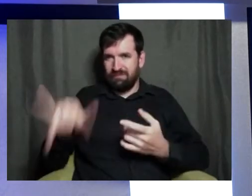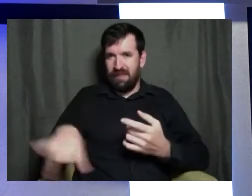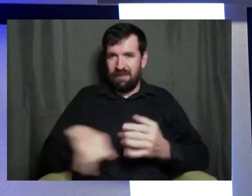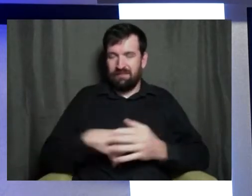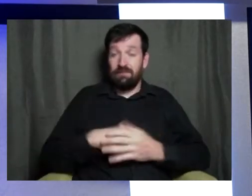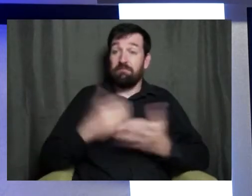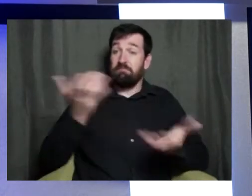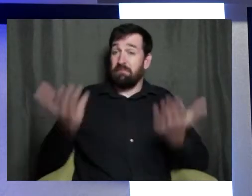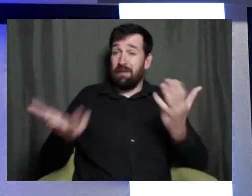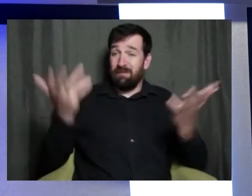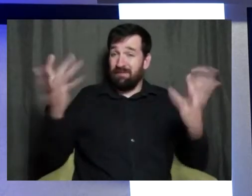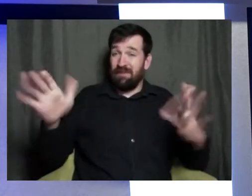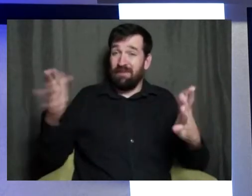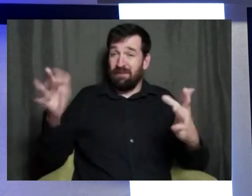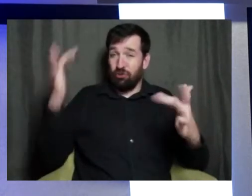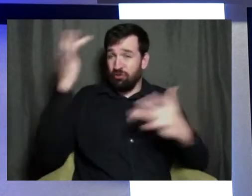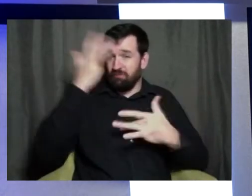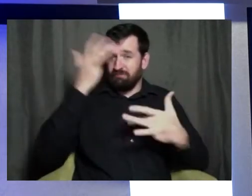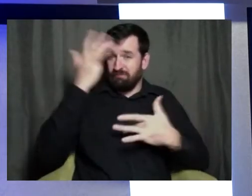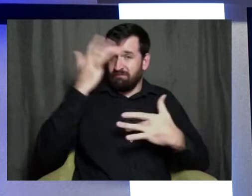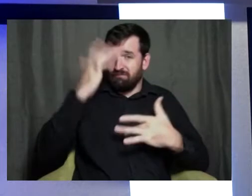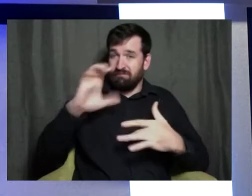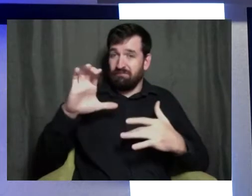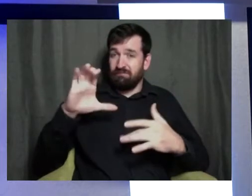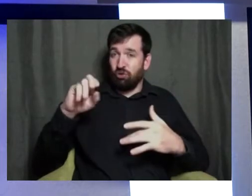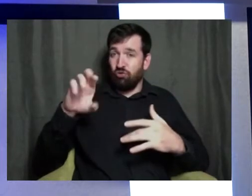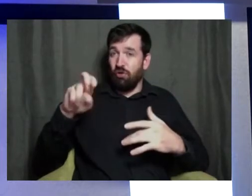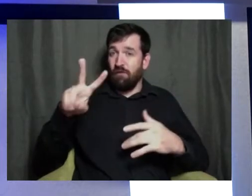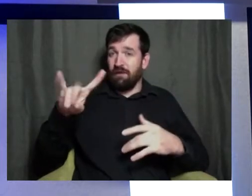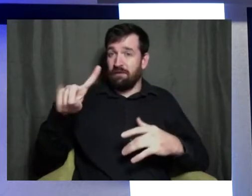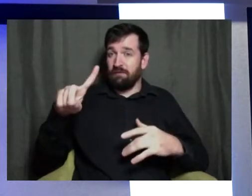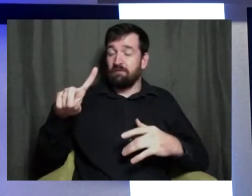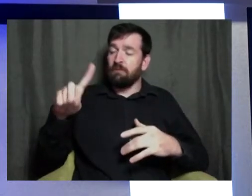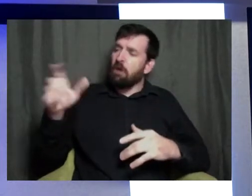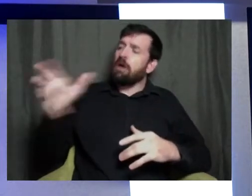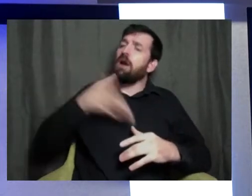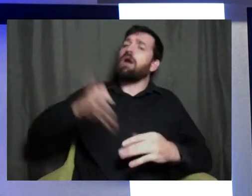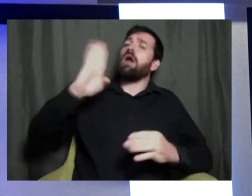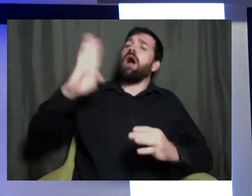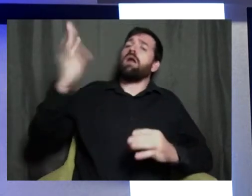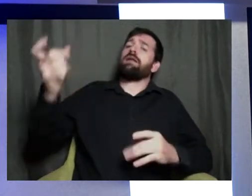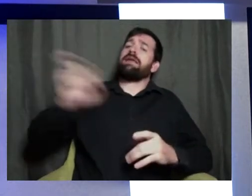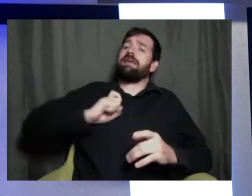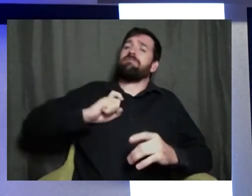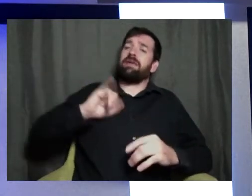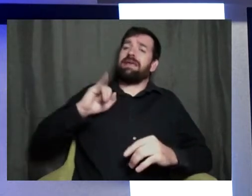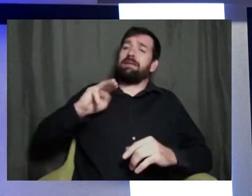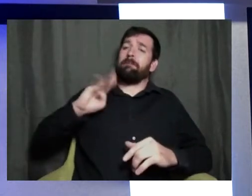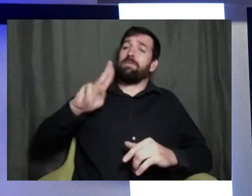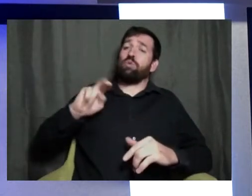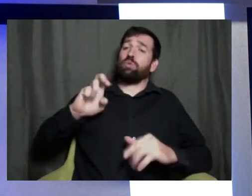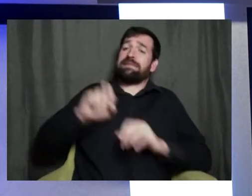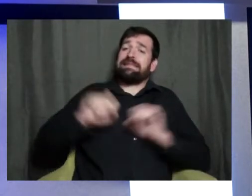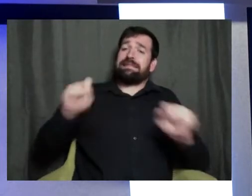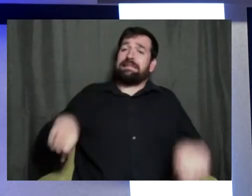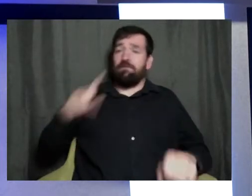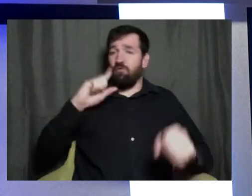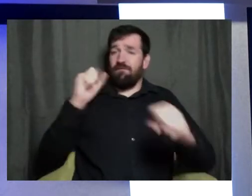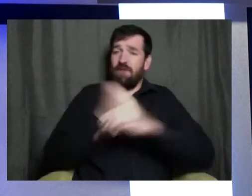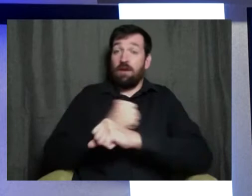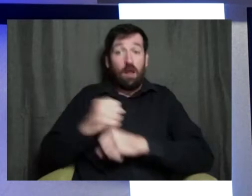COVID. God gave me an immune system to fight these things off." These are really powerful stances. I get that.